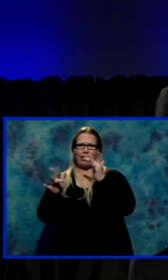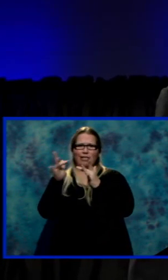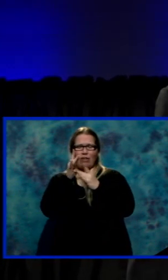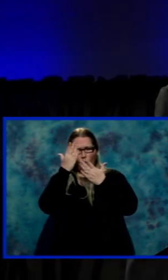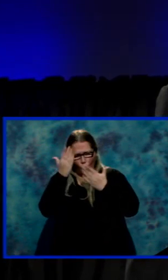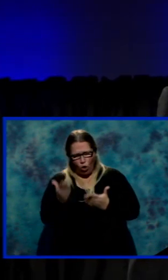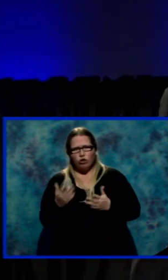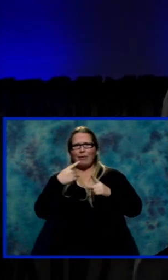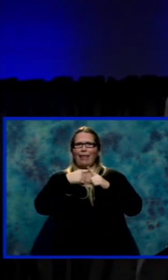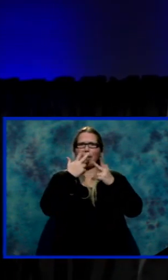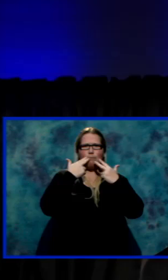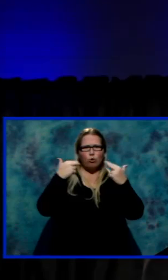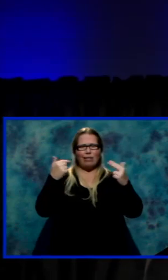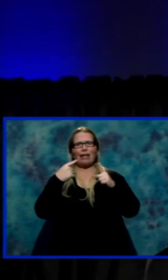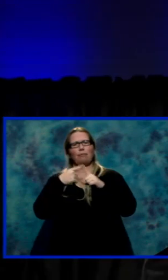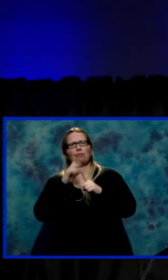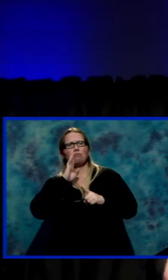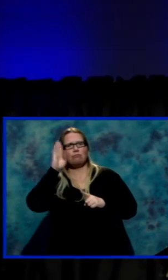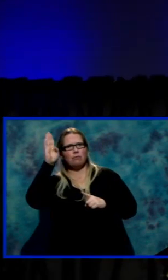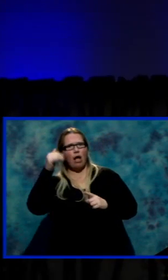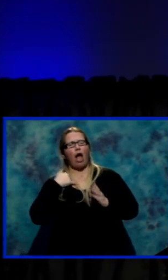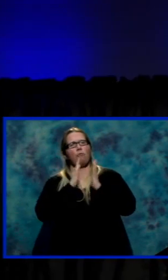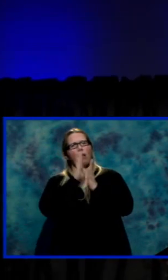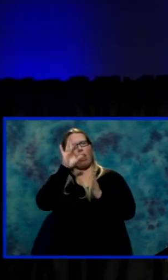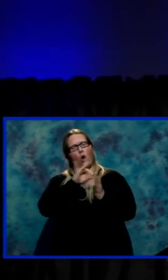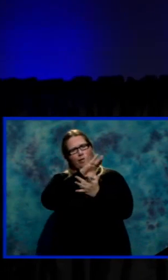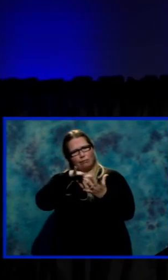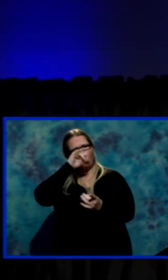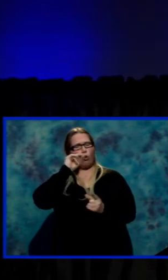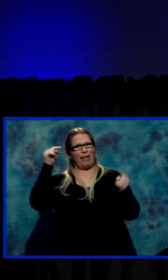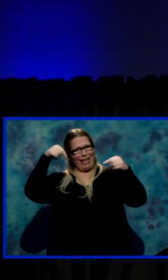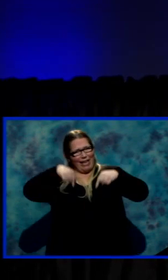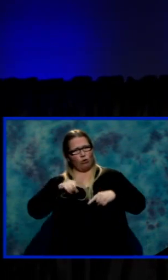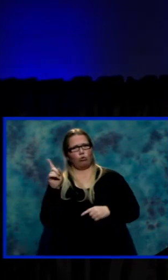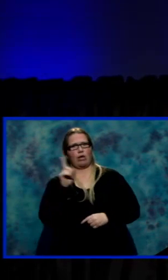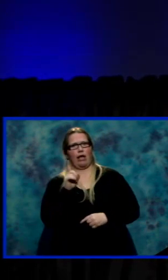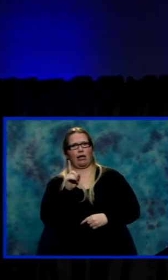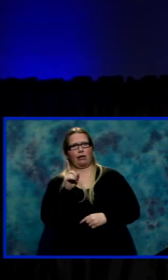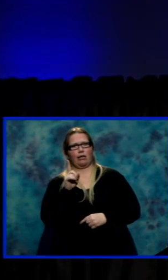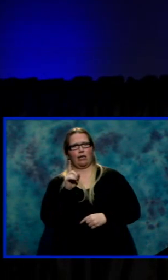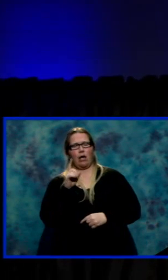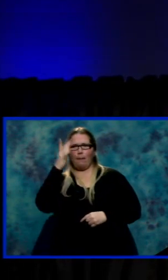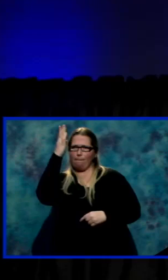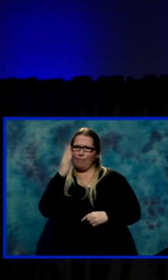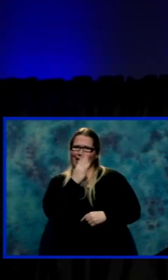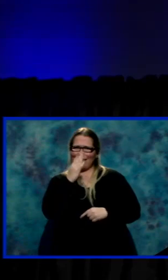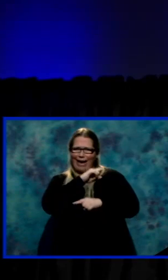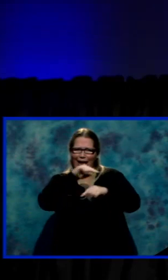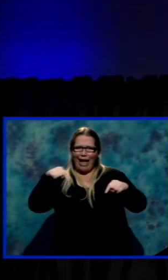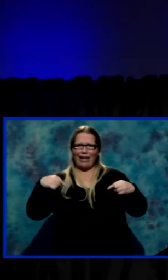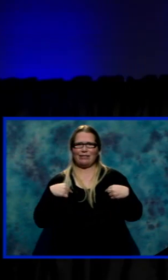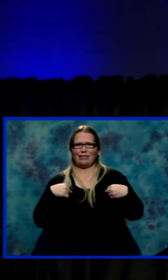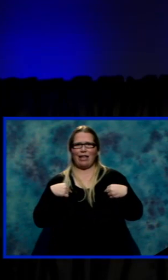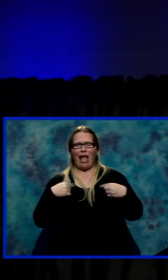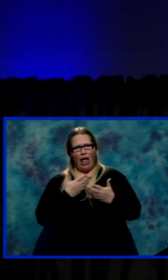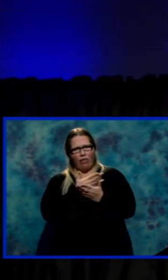music, and in the preaching. I pray that your Holy Spirit will be here, pressing down strongly upon those who are